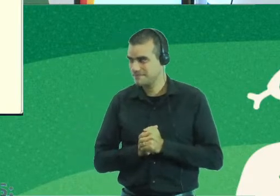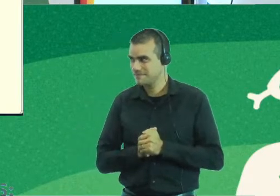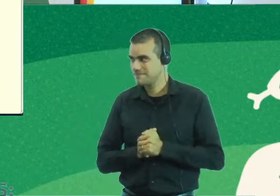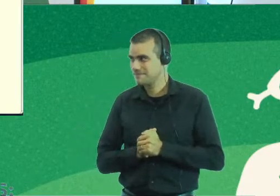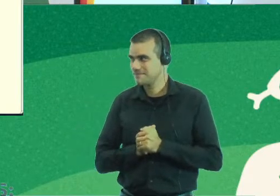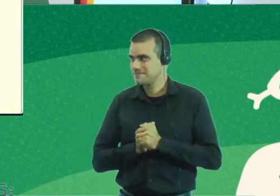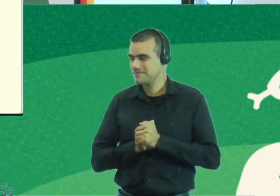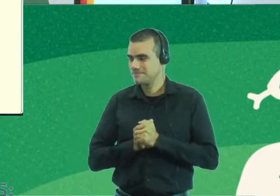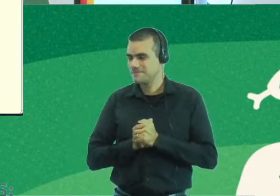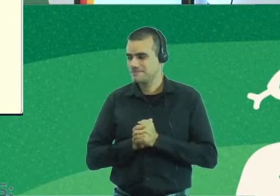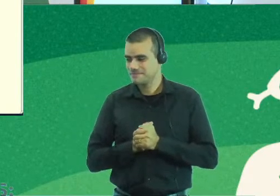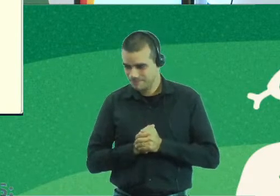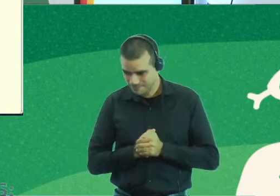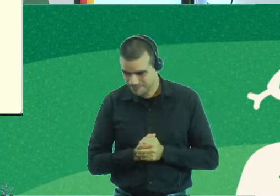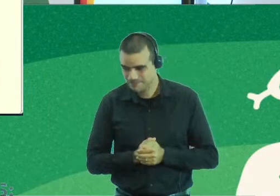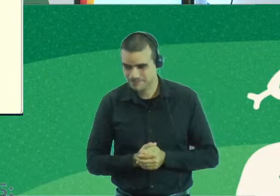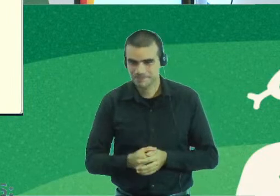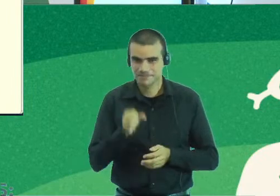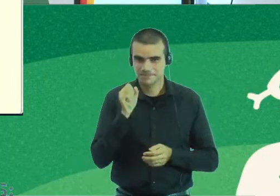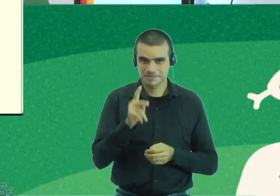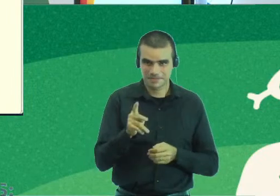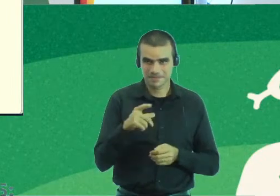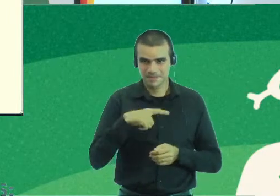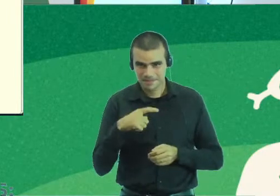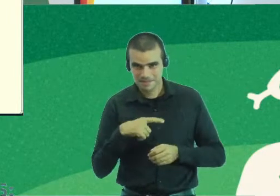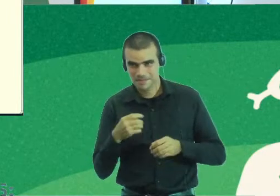So there's some stuff coming in.